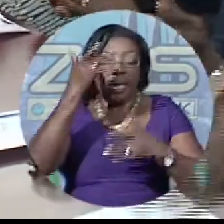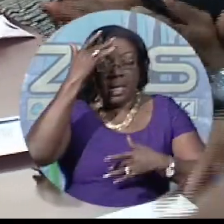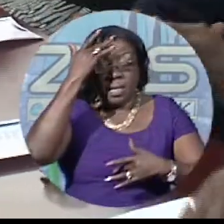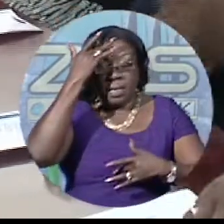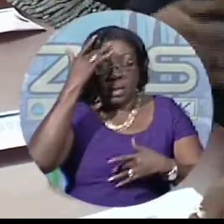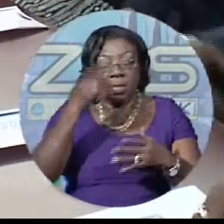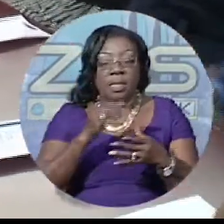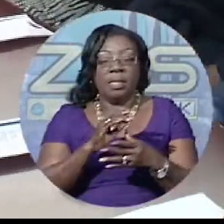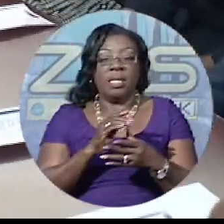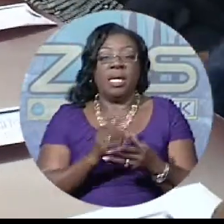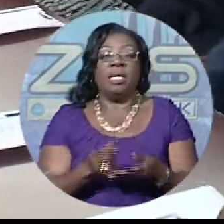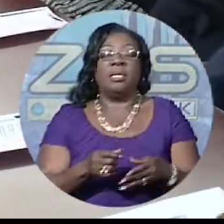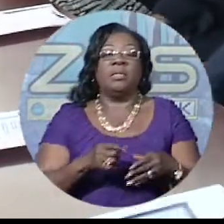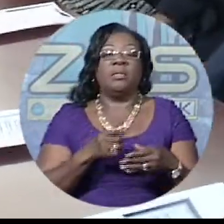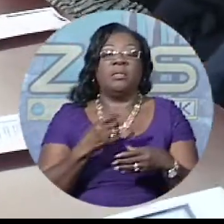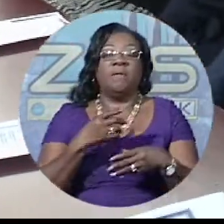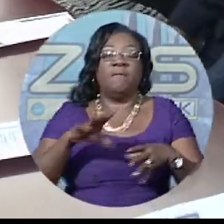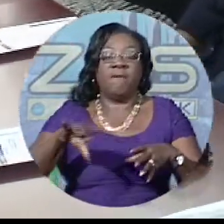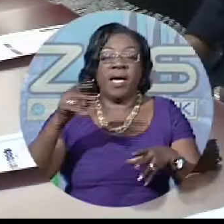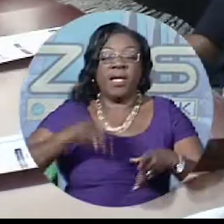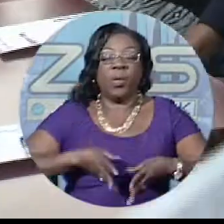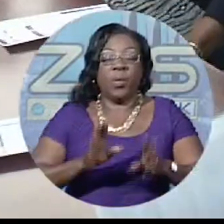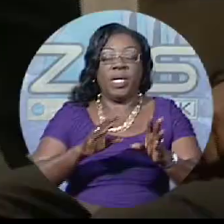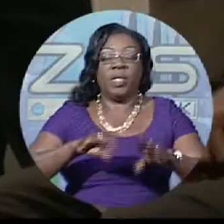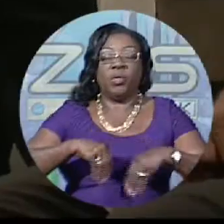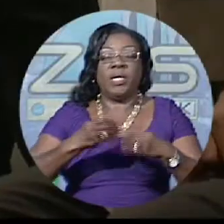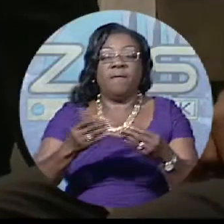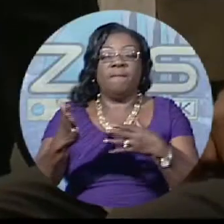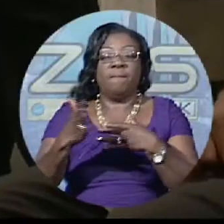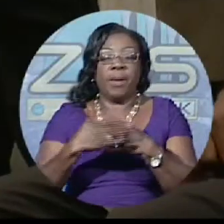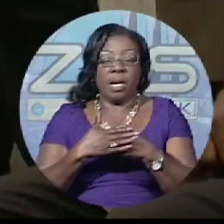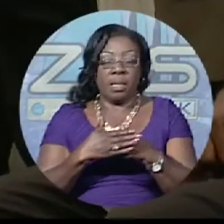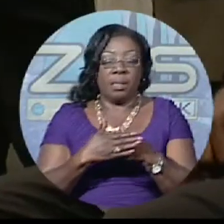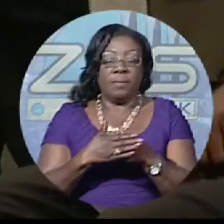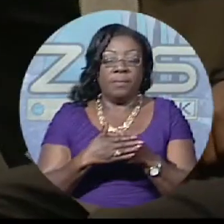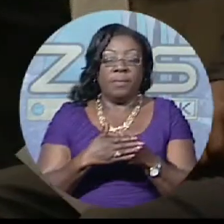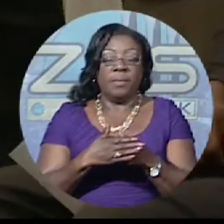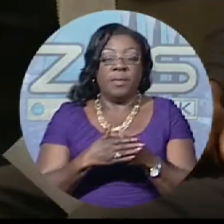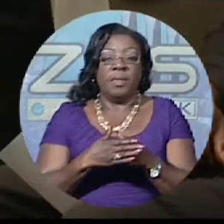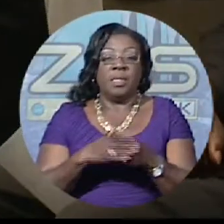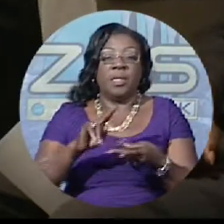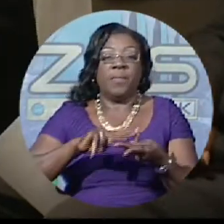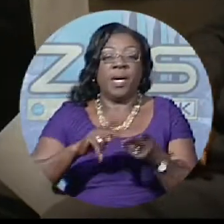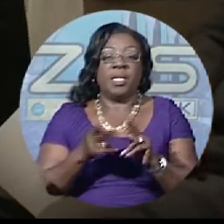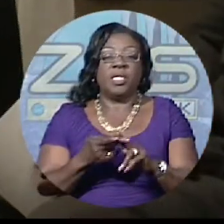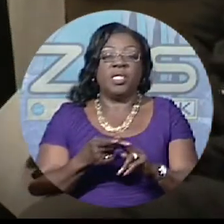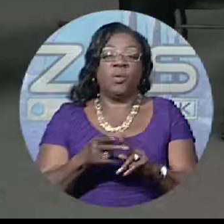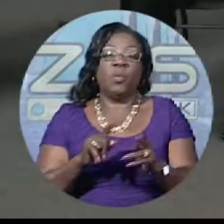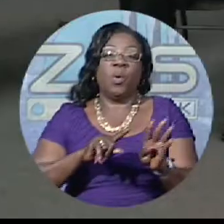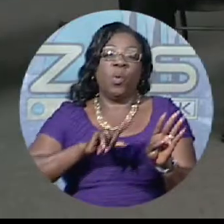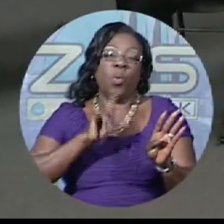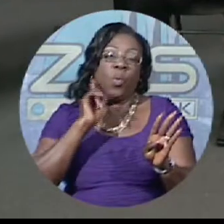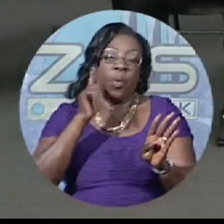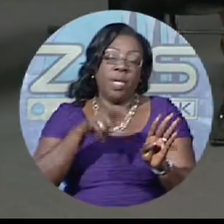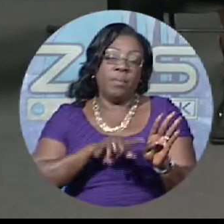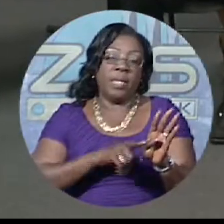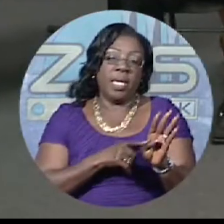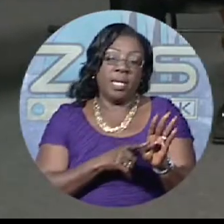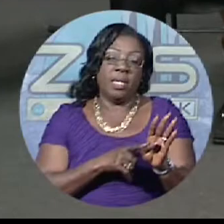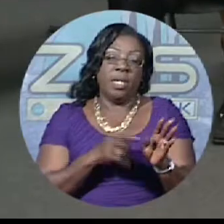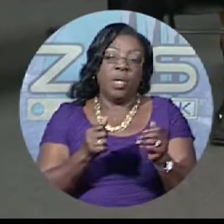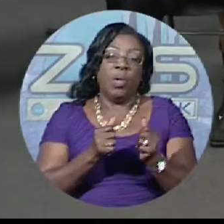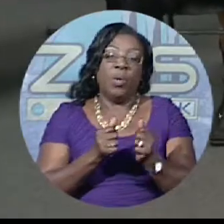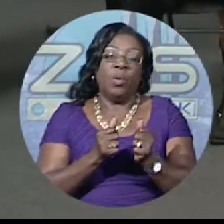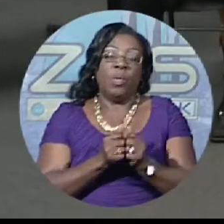the need to give back. Dr. Gomez says the partnership would begin with the unprecedented release of the infant's confidential health